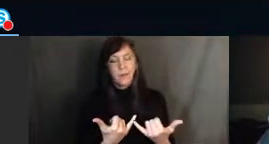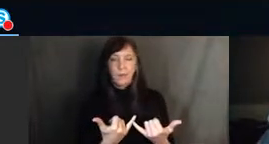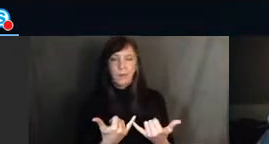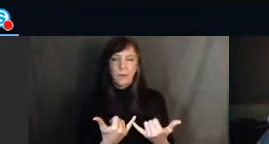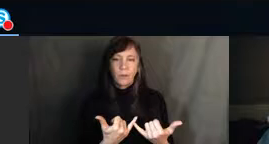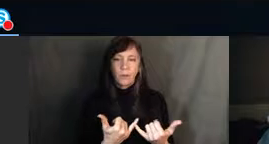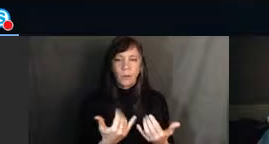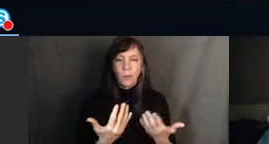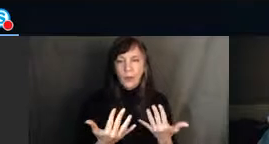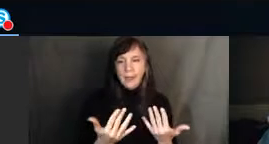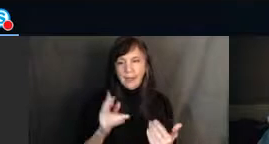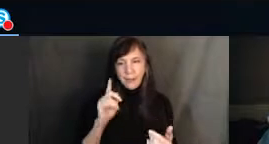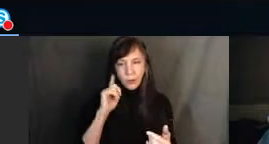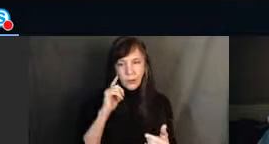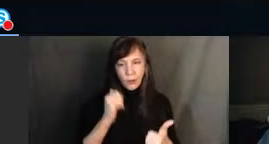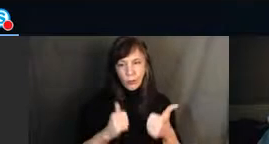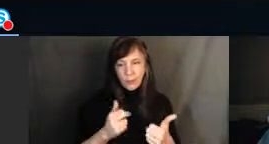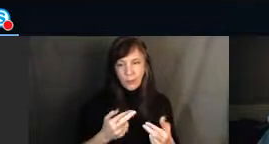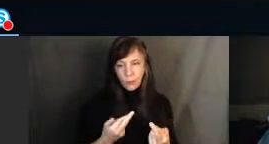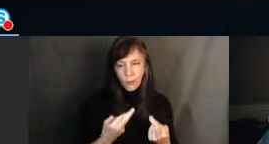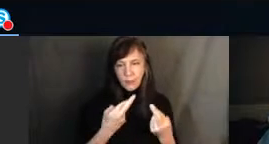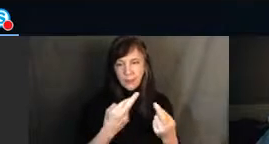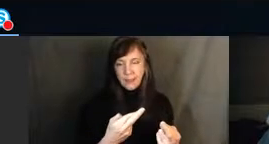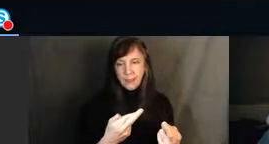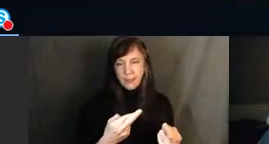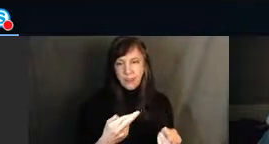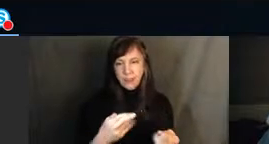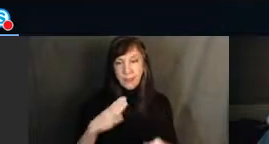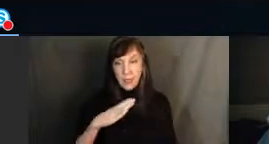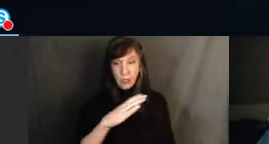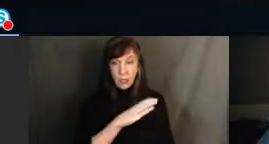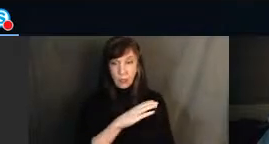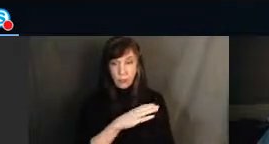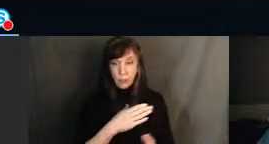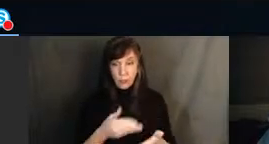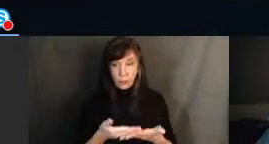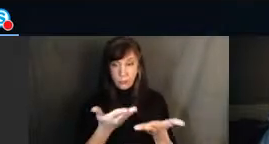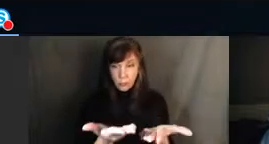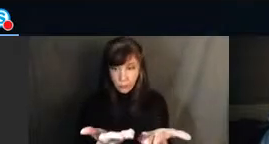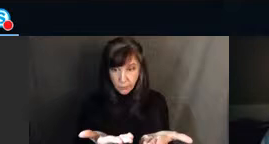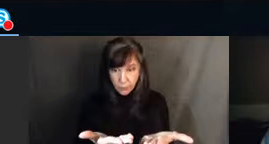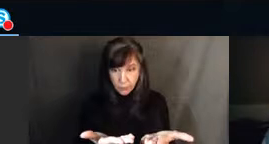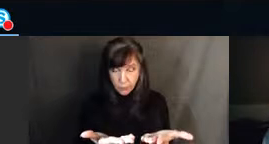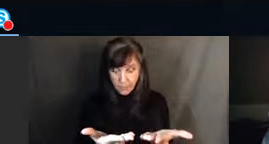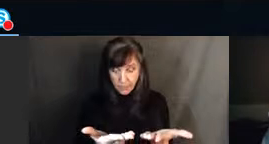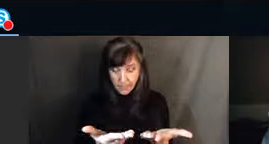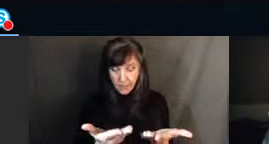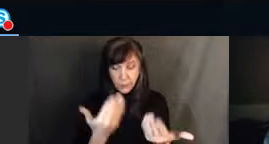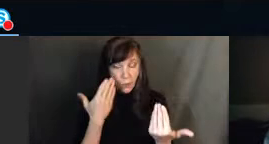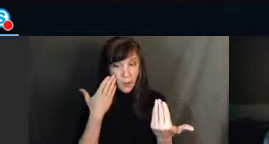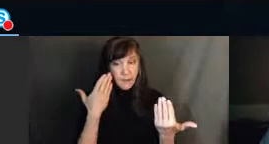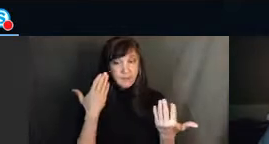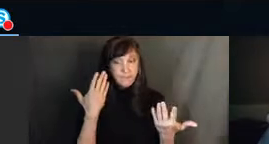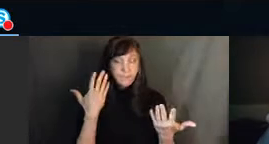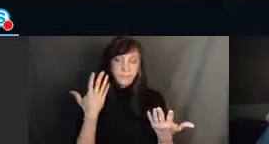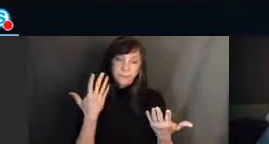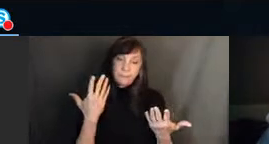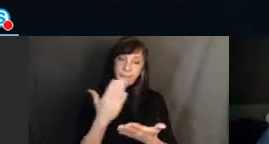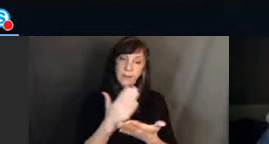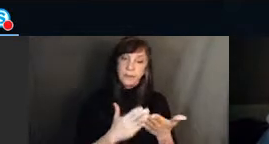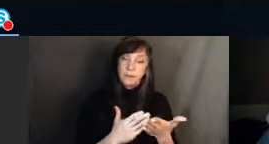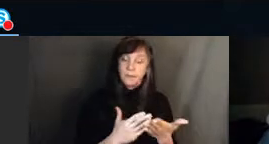the recommendations council is going to want us to move forward with. So should it be some that this may be relevant to,